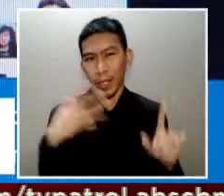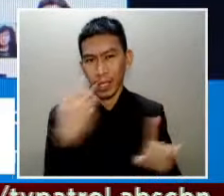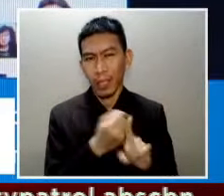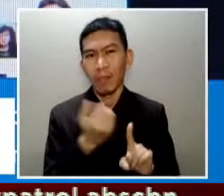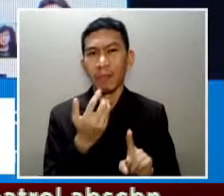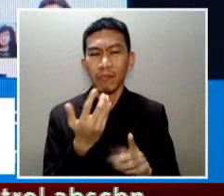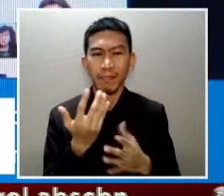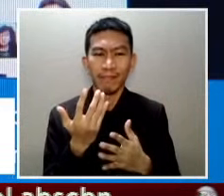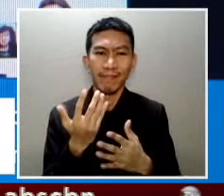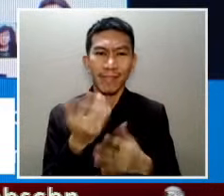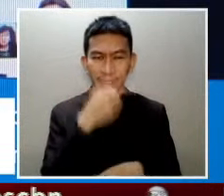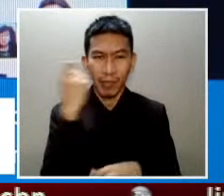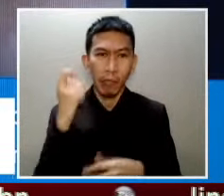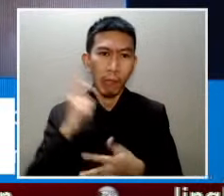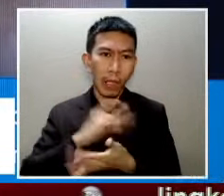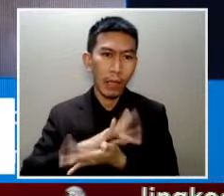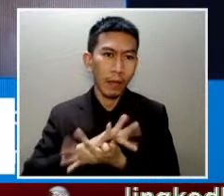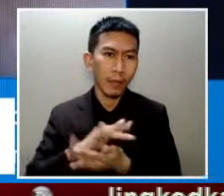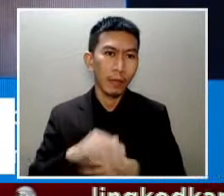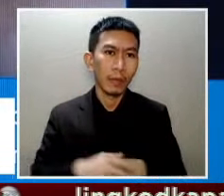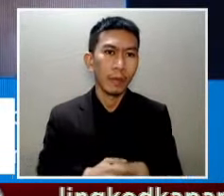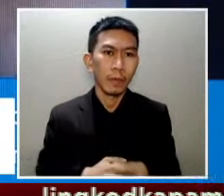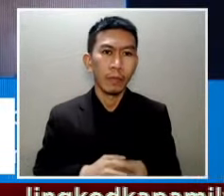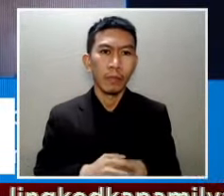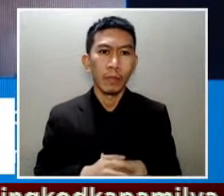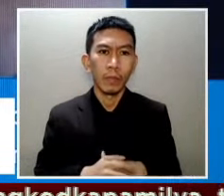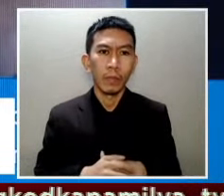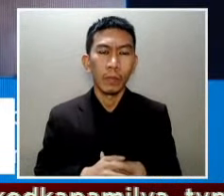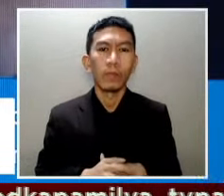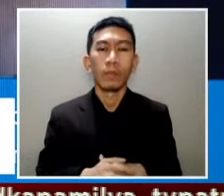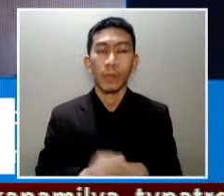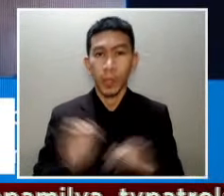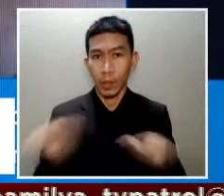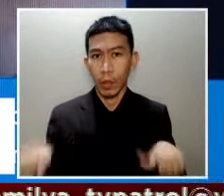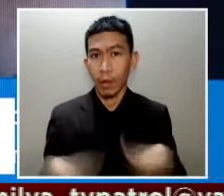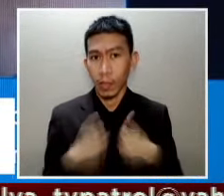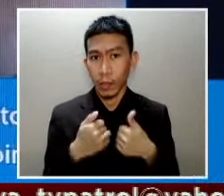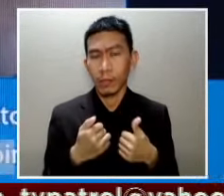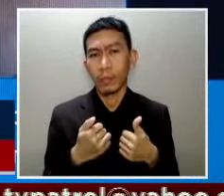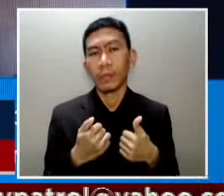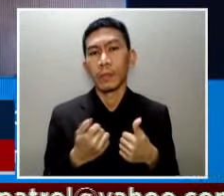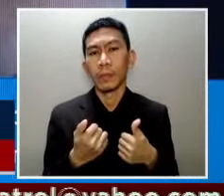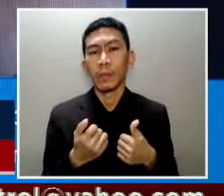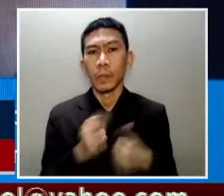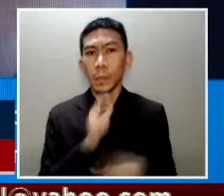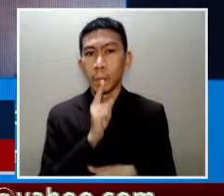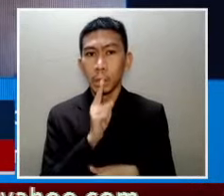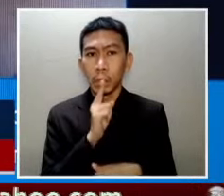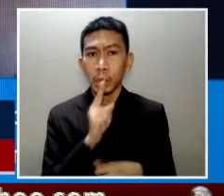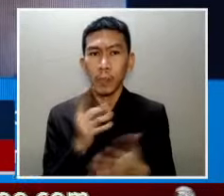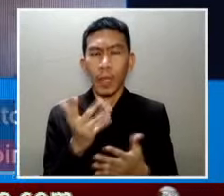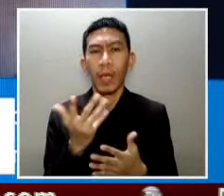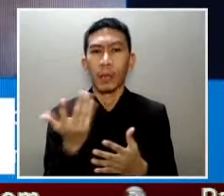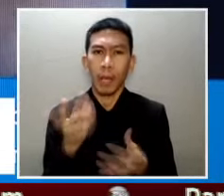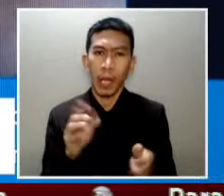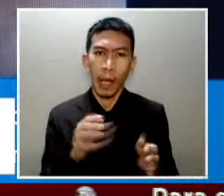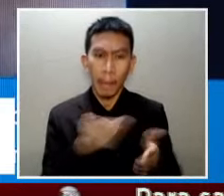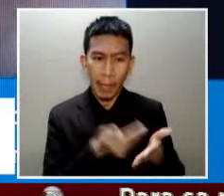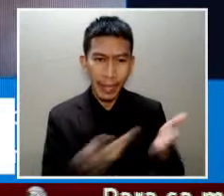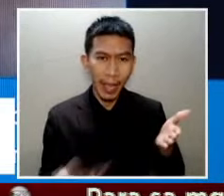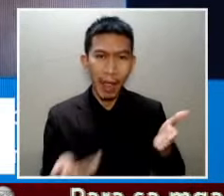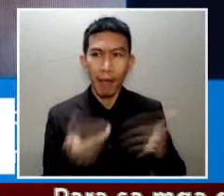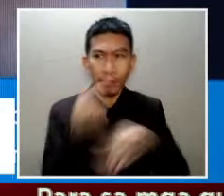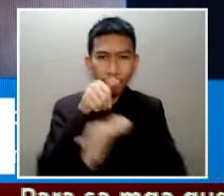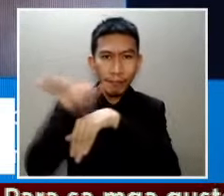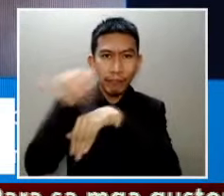things online The challenges really in the transport of the supplies to our field offices